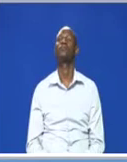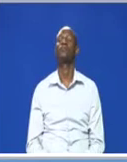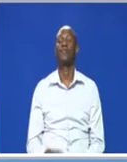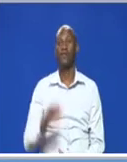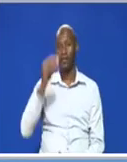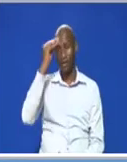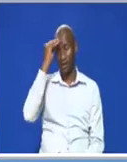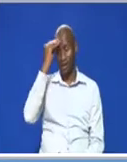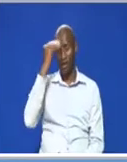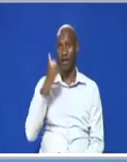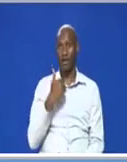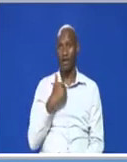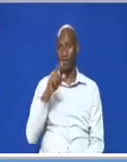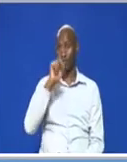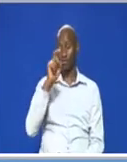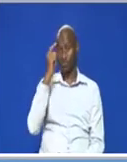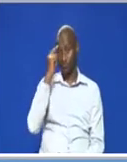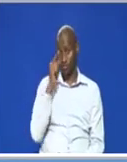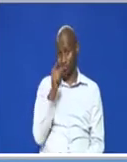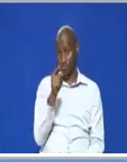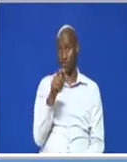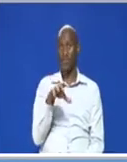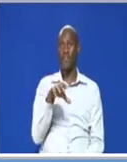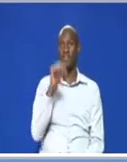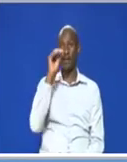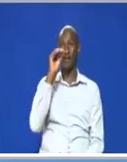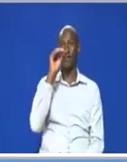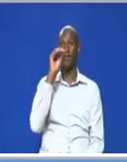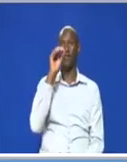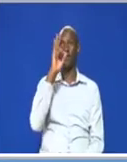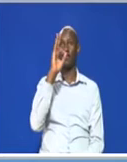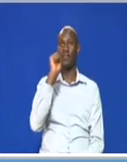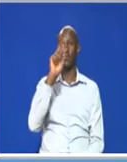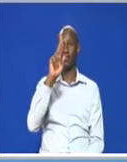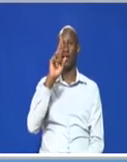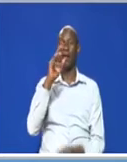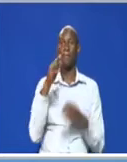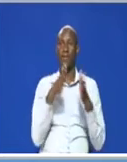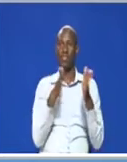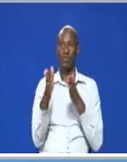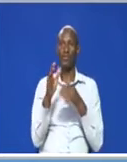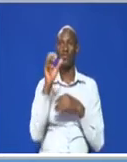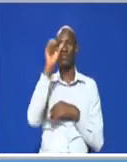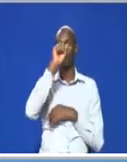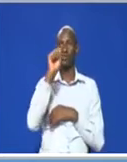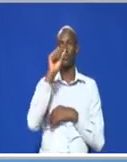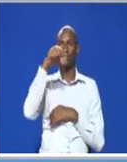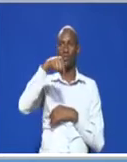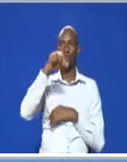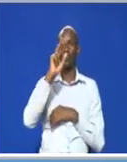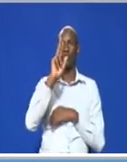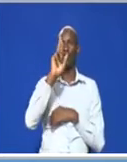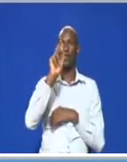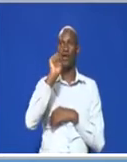Lana, I have a question for you. Find by factor method the square root of